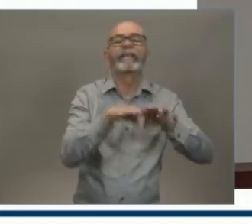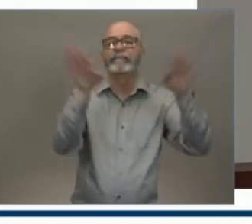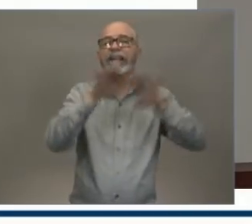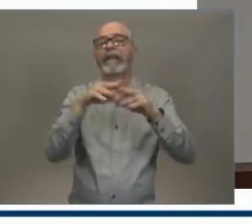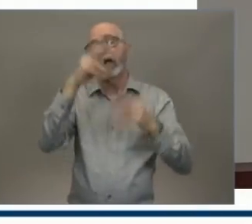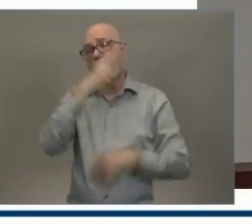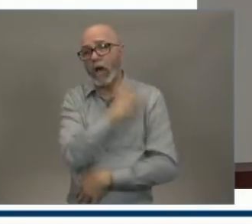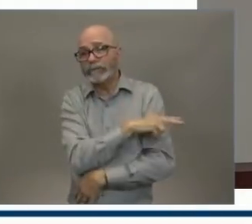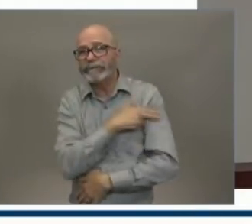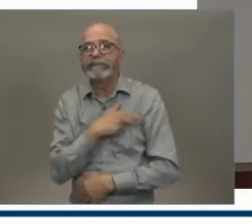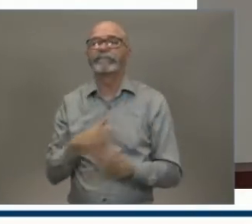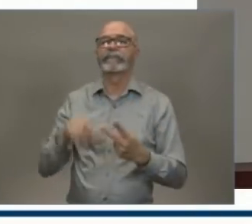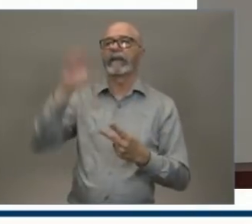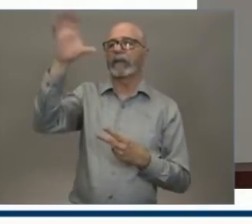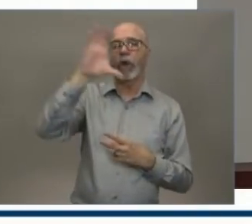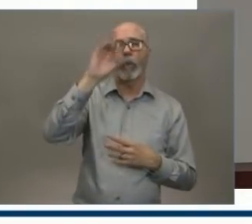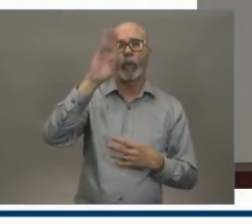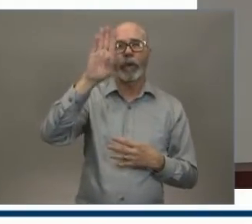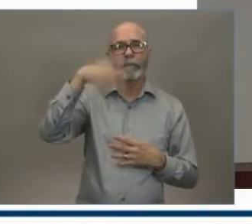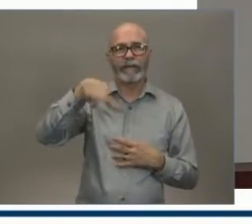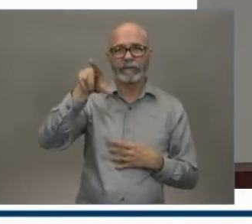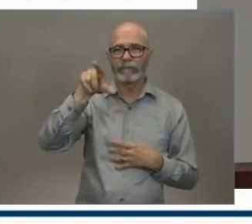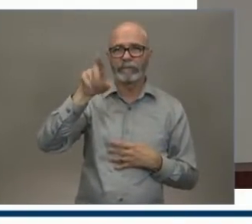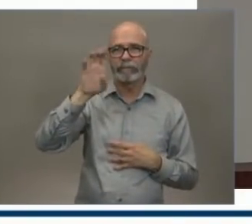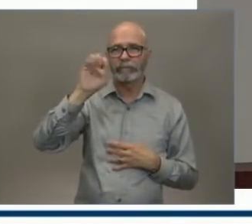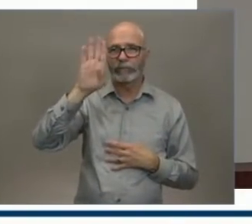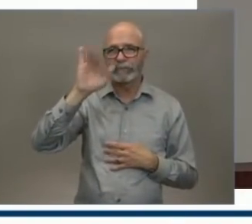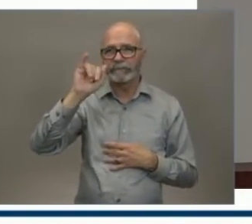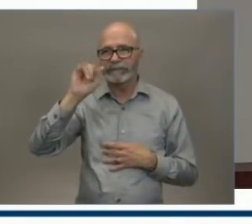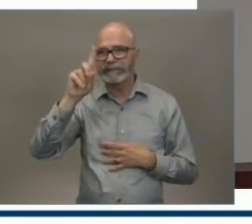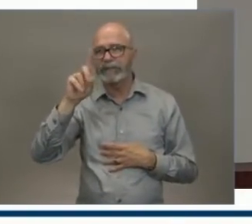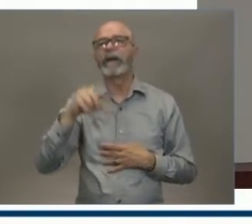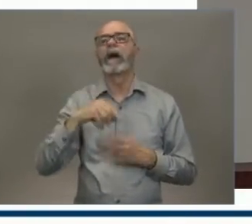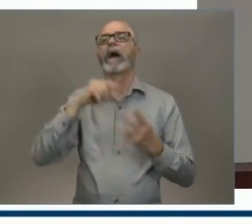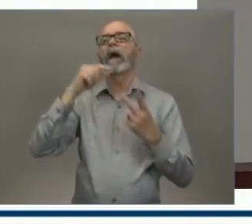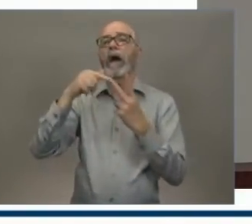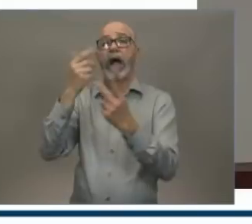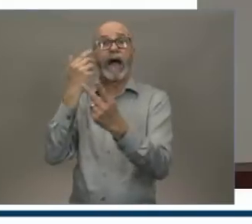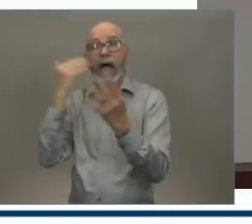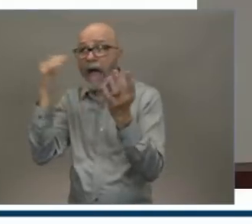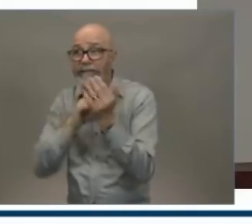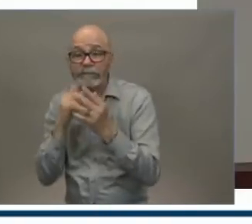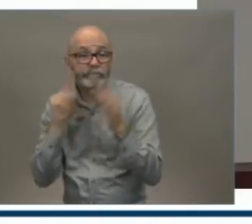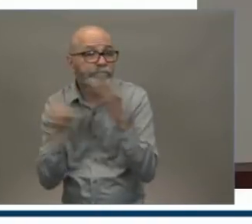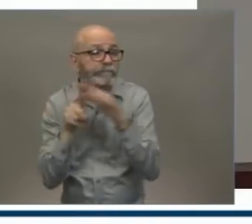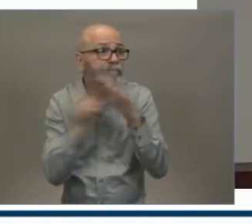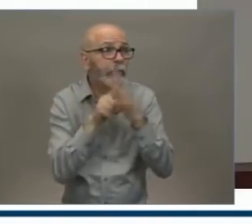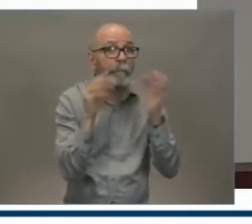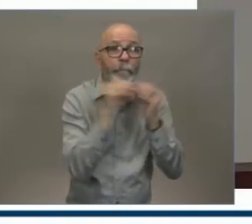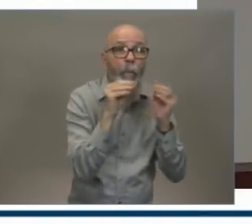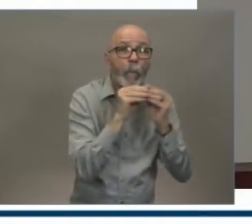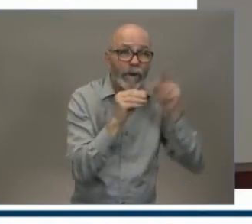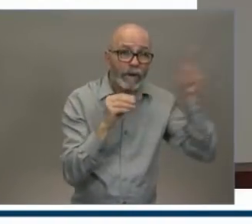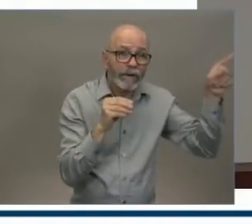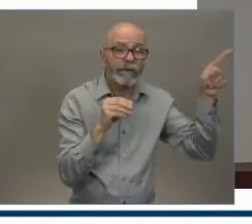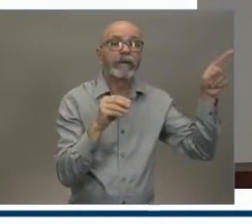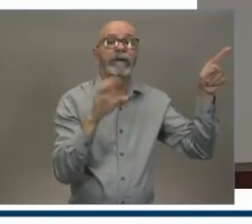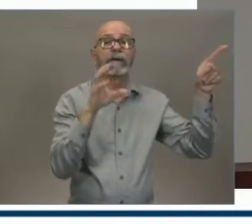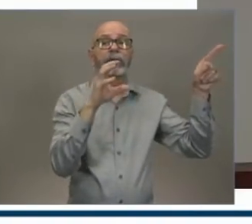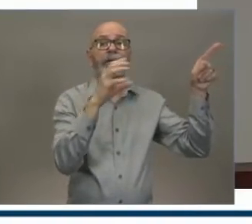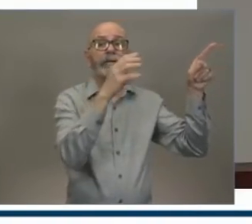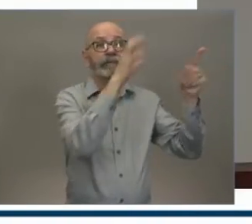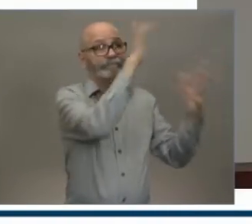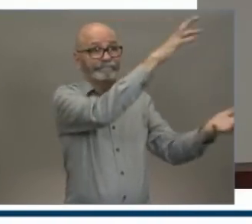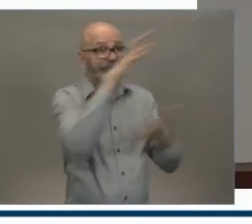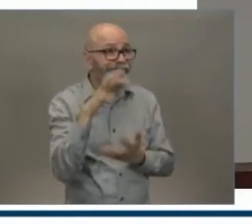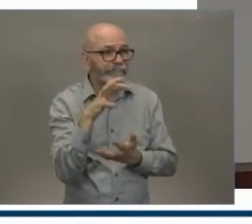Unfortunately, we are not scheduled to receive any Pfizer vaccine next week. but the first